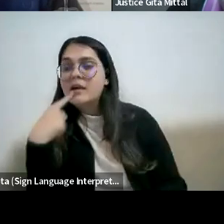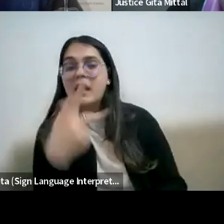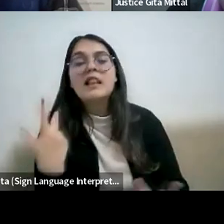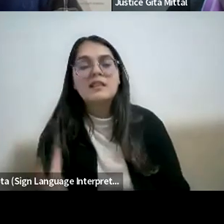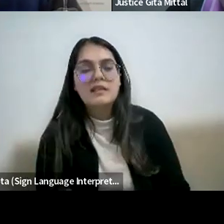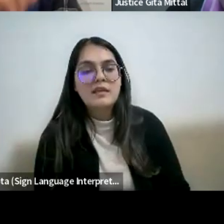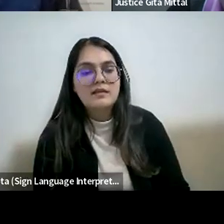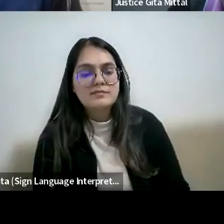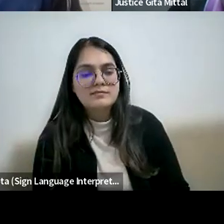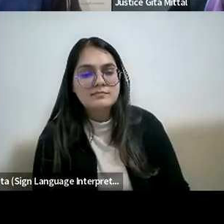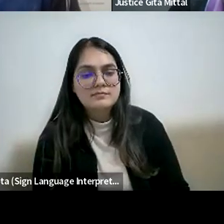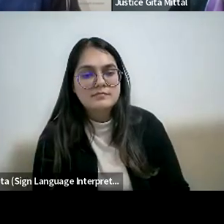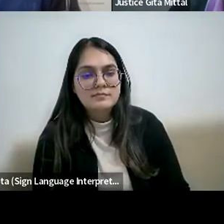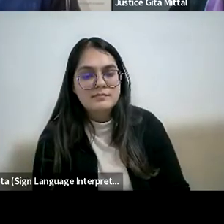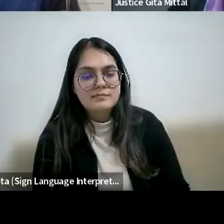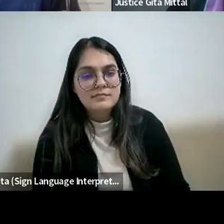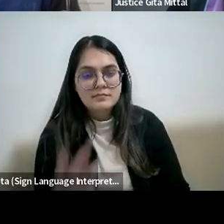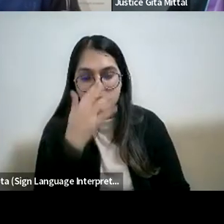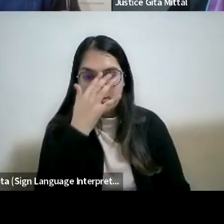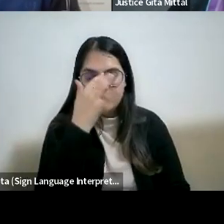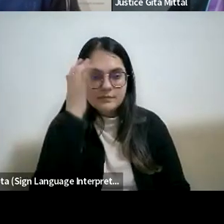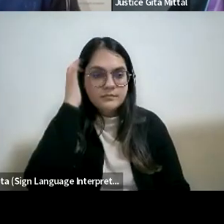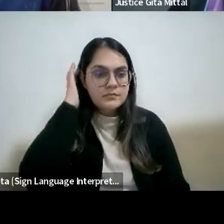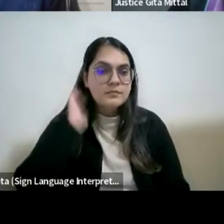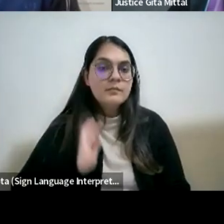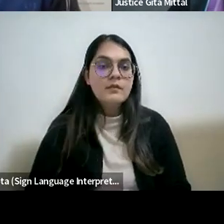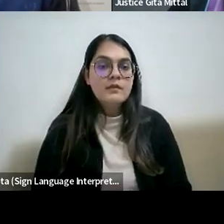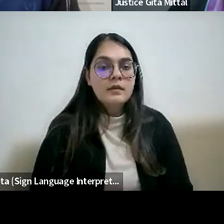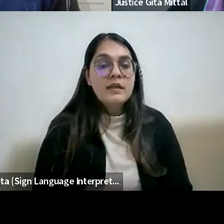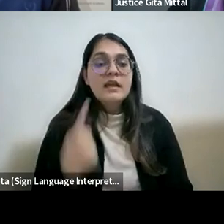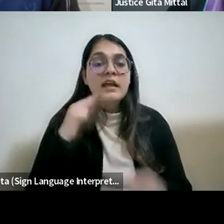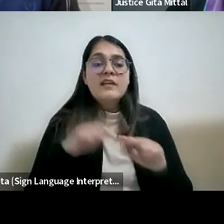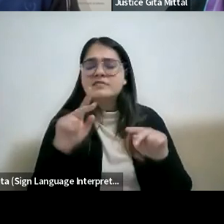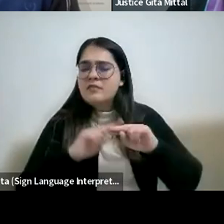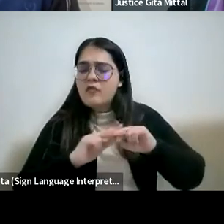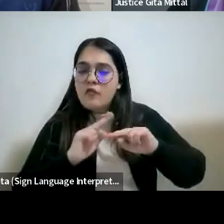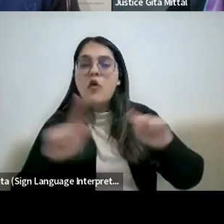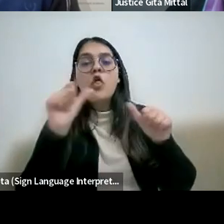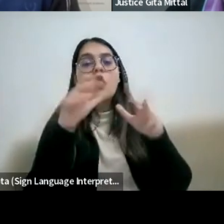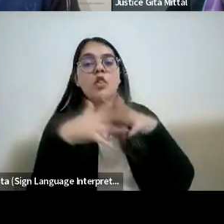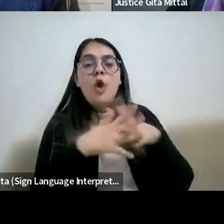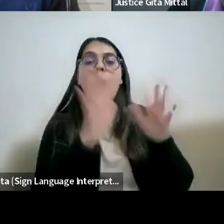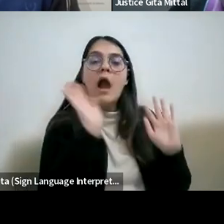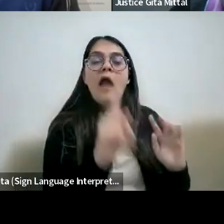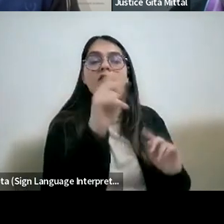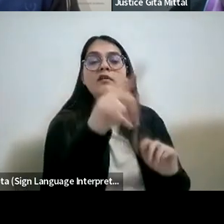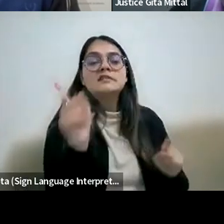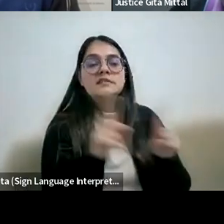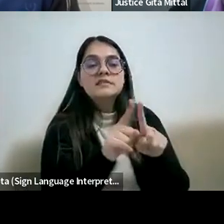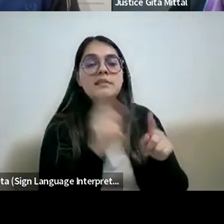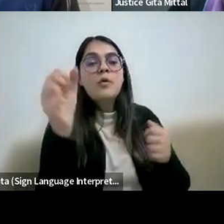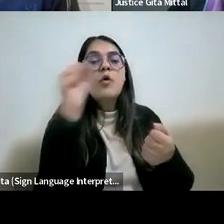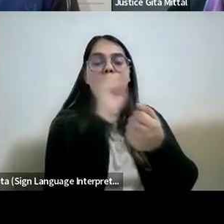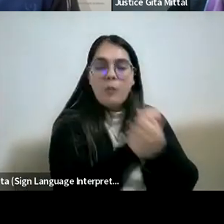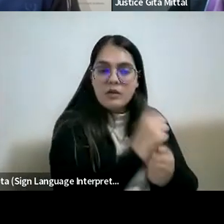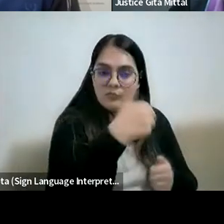loose example. Not cutting trees. There's a whole law in place. There's a tree officer whose permission you're supposed to